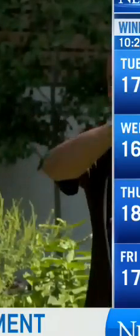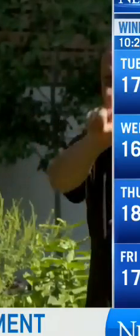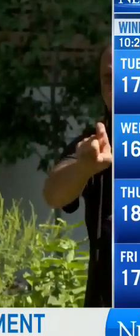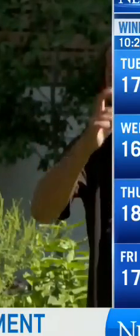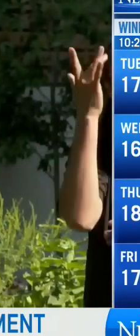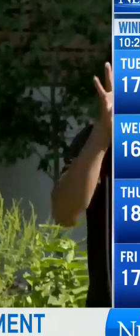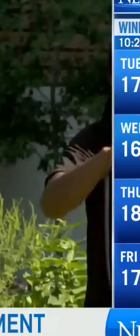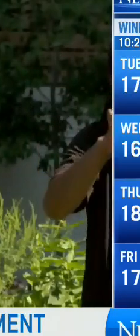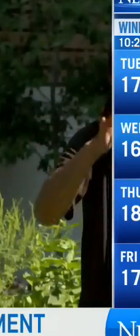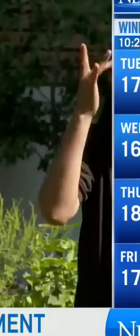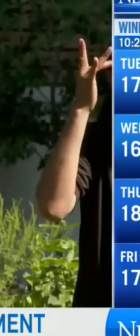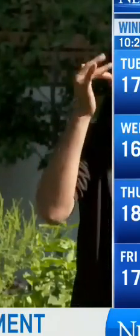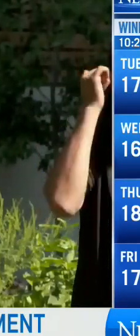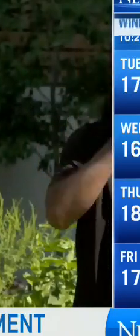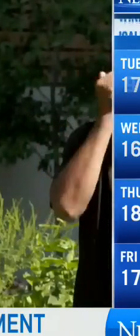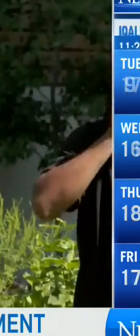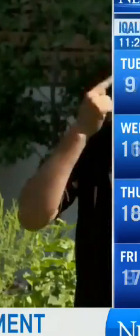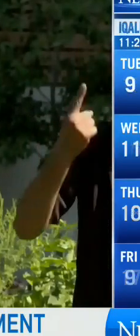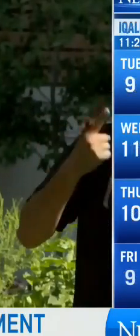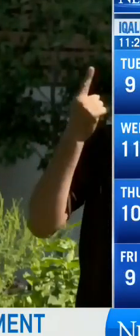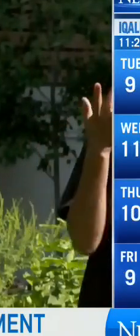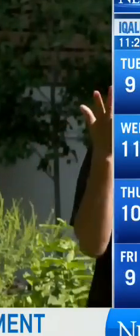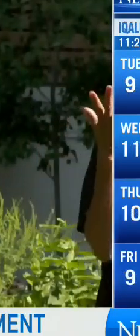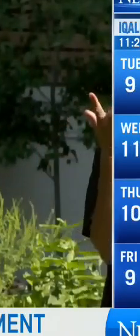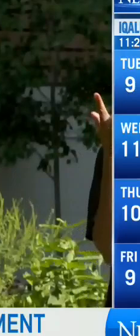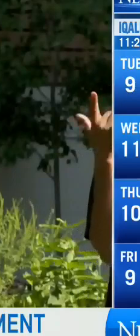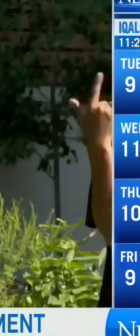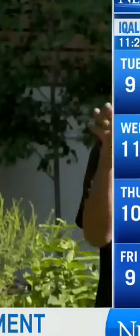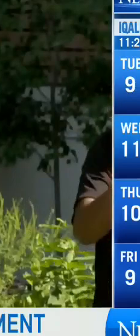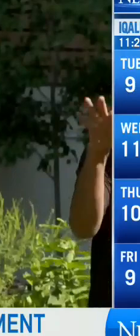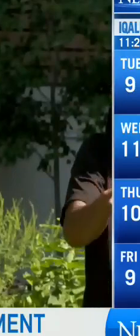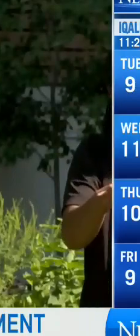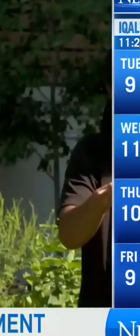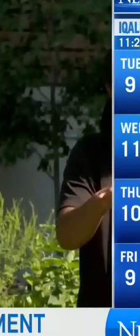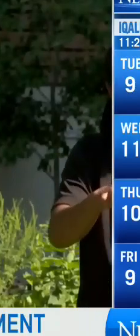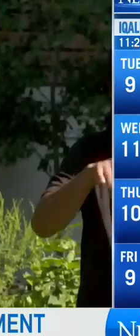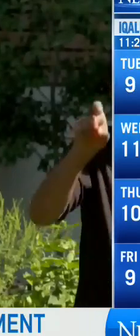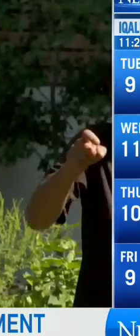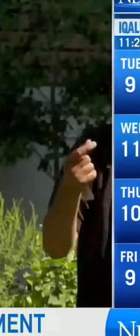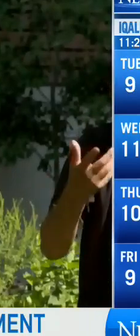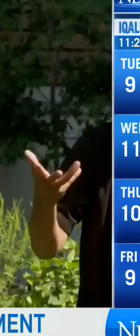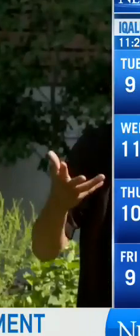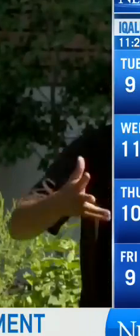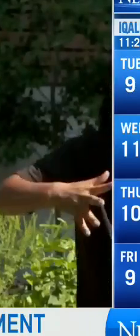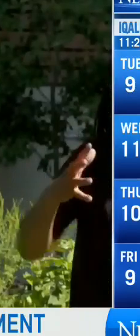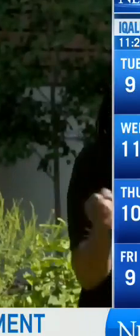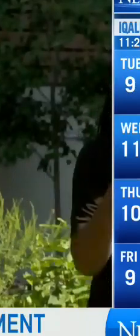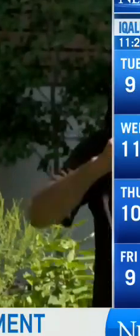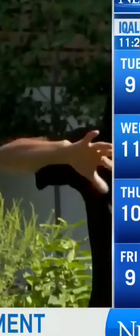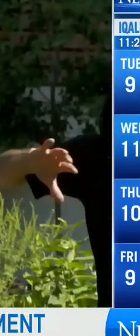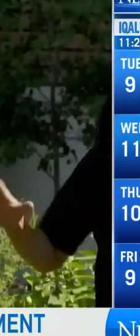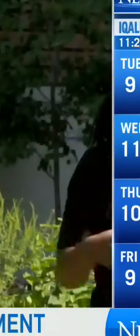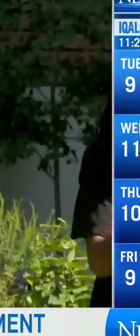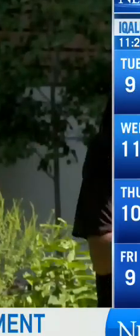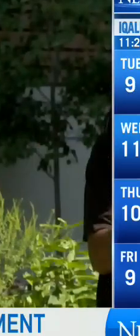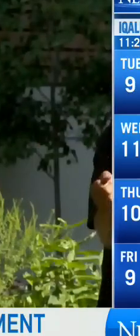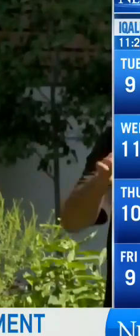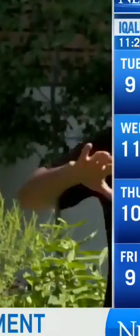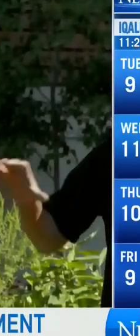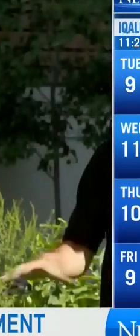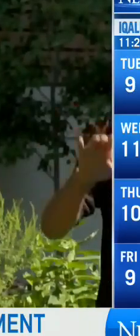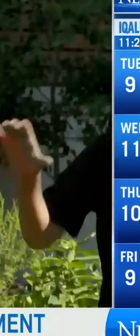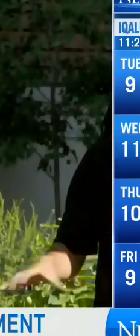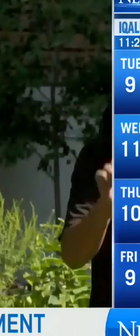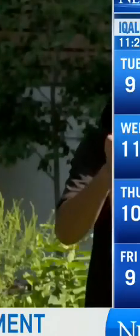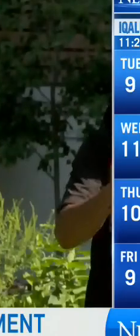to be asking that question every day. Why are we in this election instead of getting to the work at hand, instead of getting people the